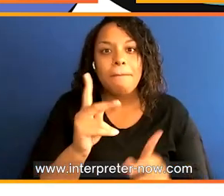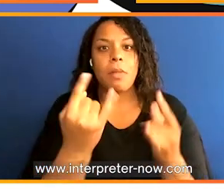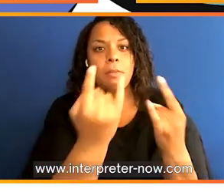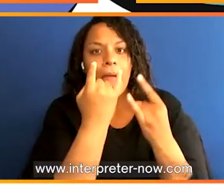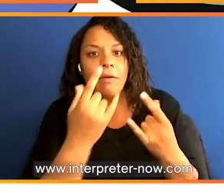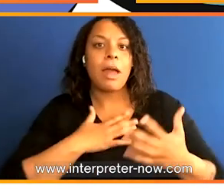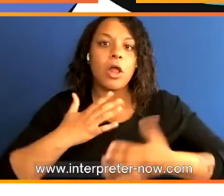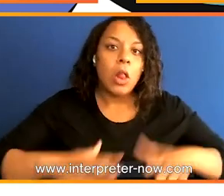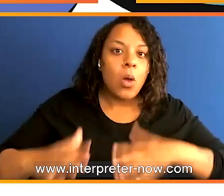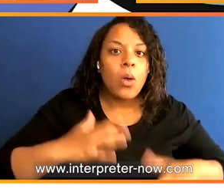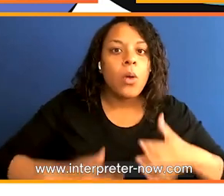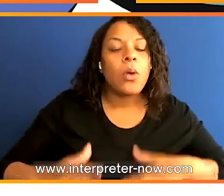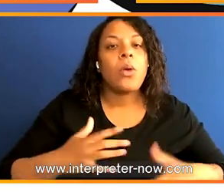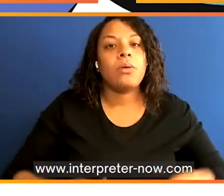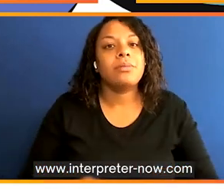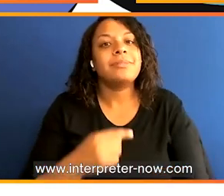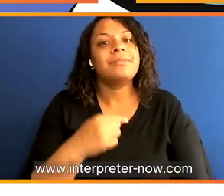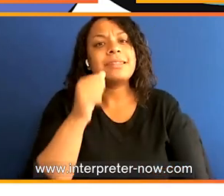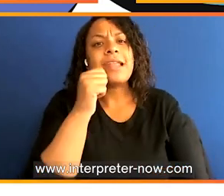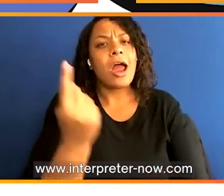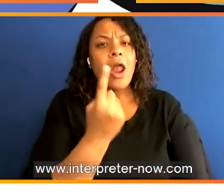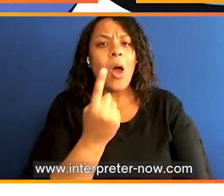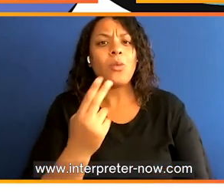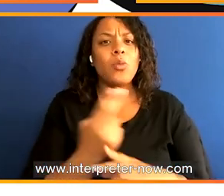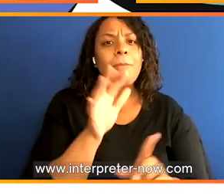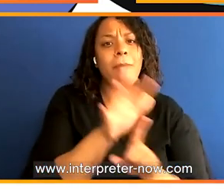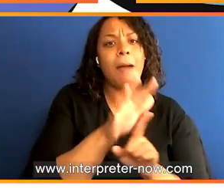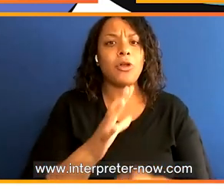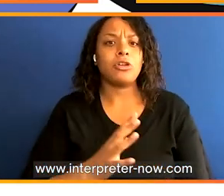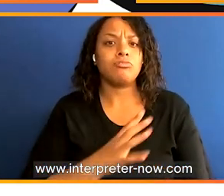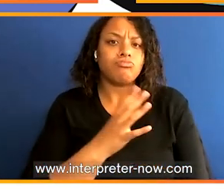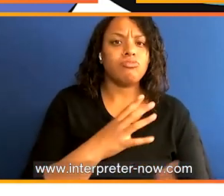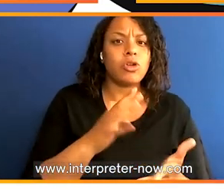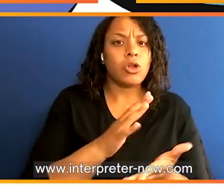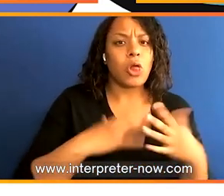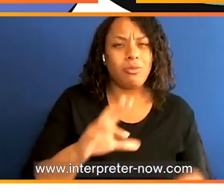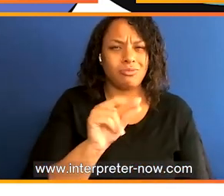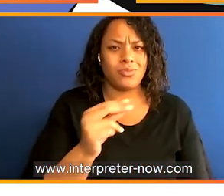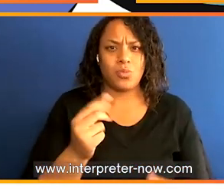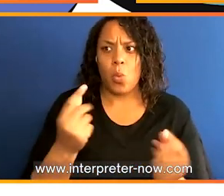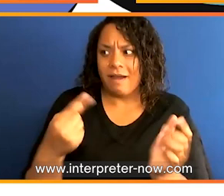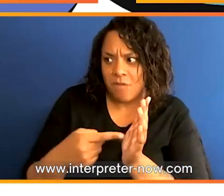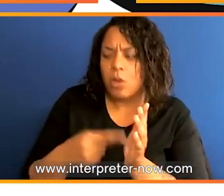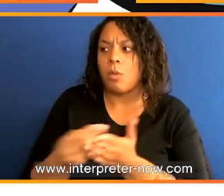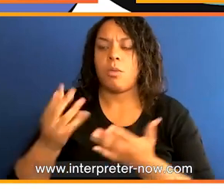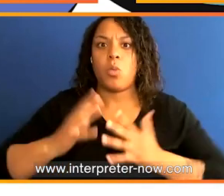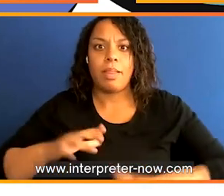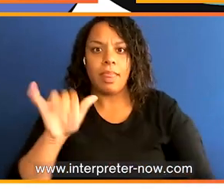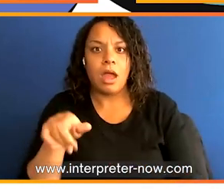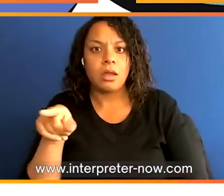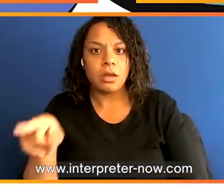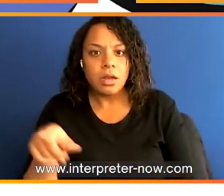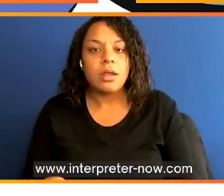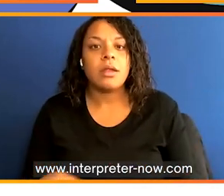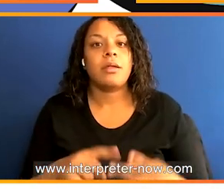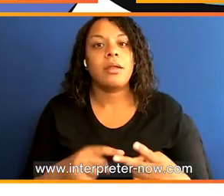was wearing. So we weren't always wearing the most trendy thing. It's just we wore whatever we could afford. Or I always was a